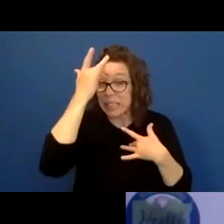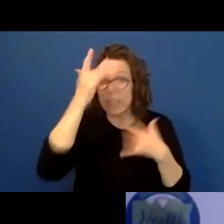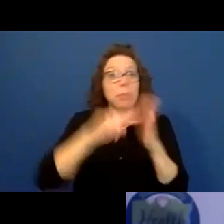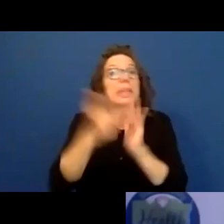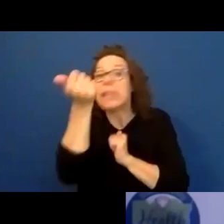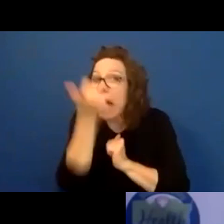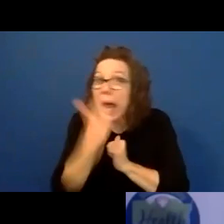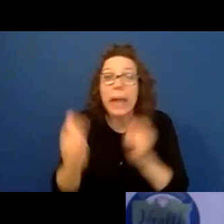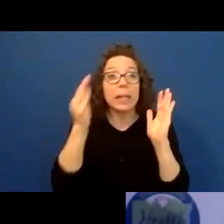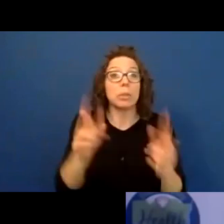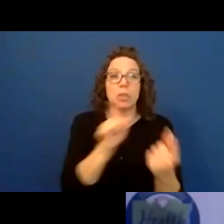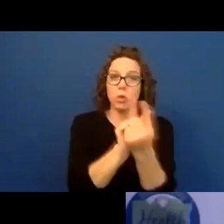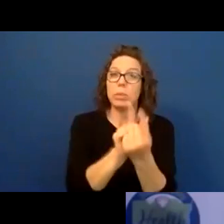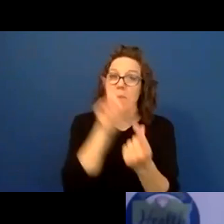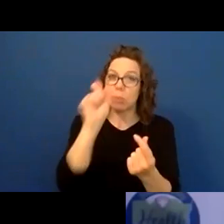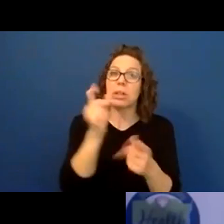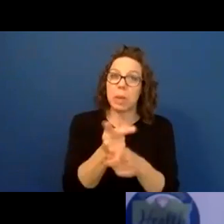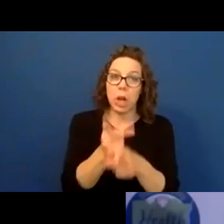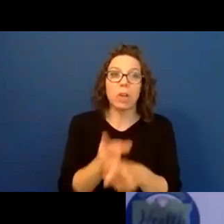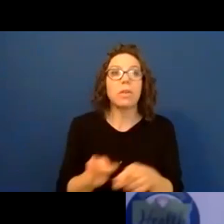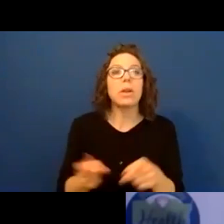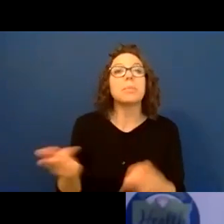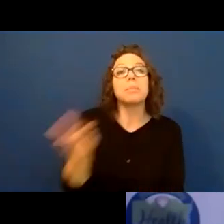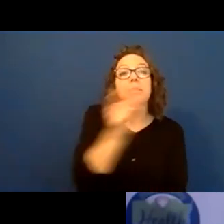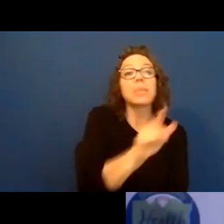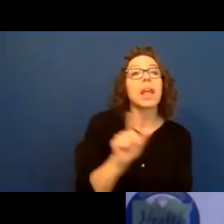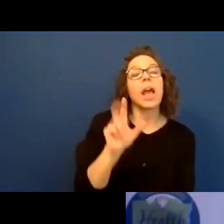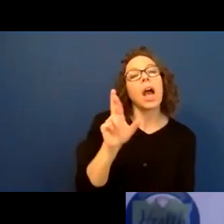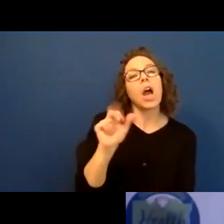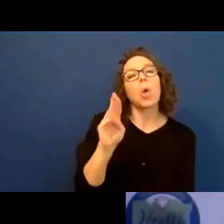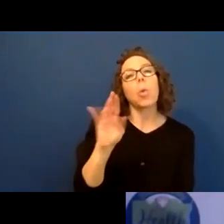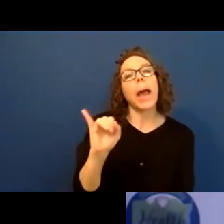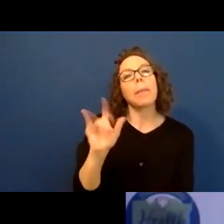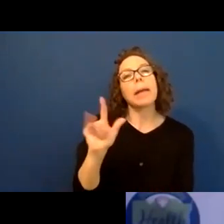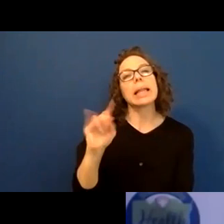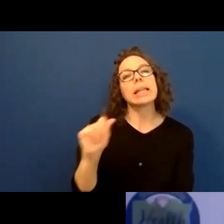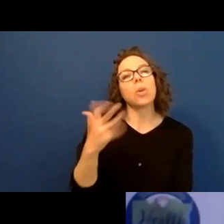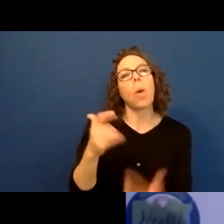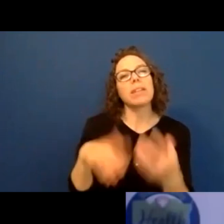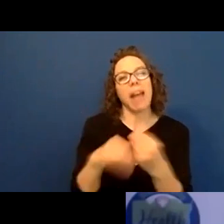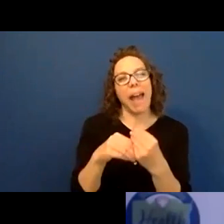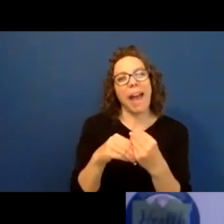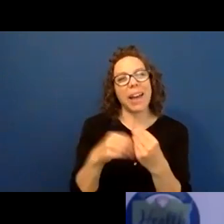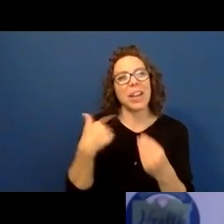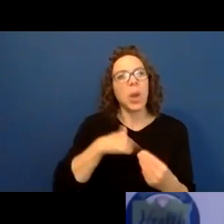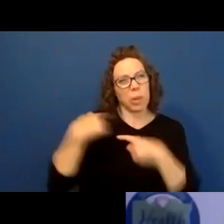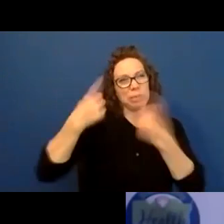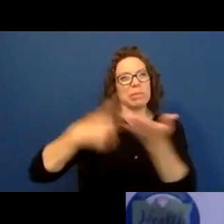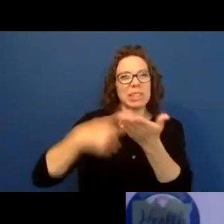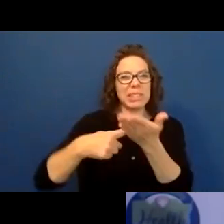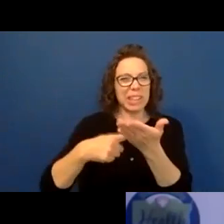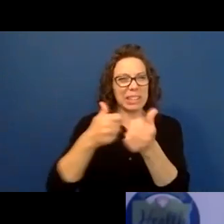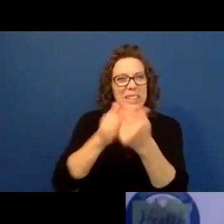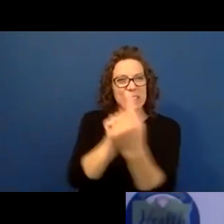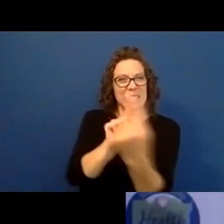day. Could I add something? Because we've been talking about 6 feet as the physical